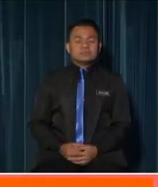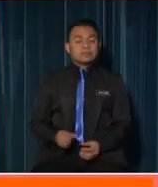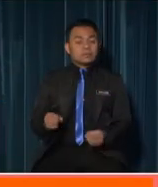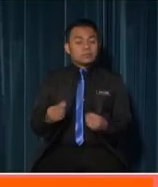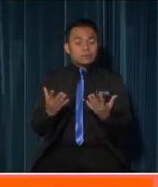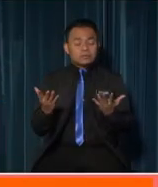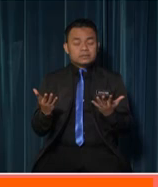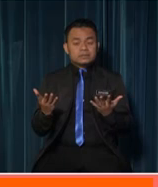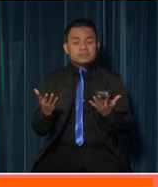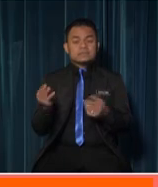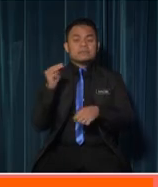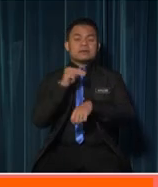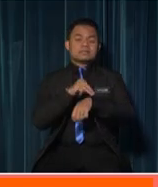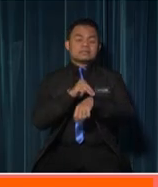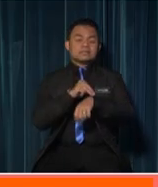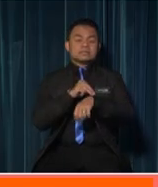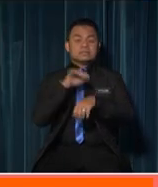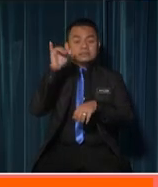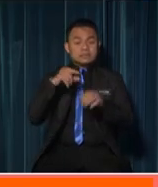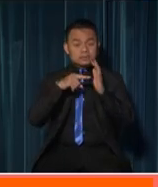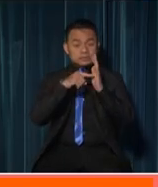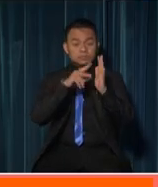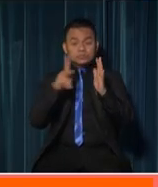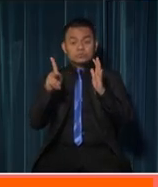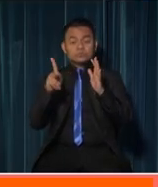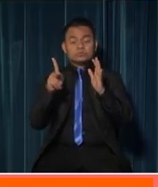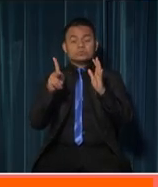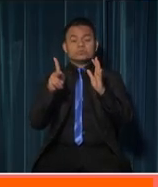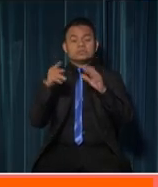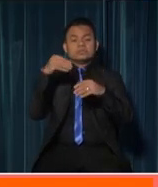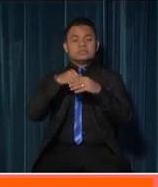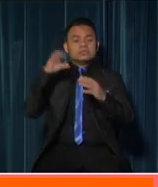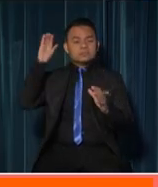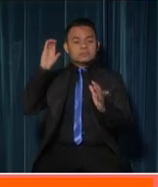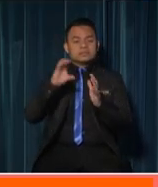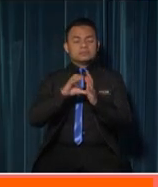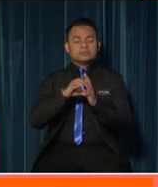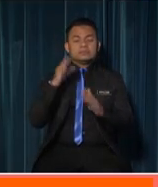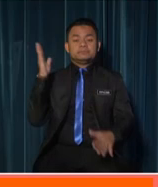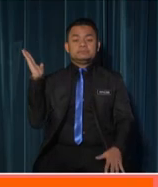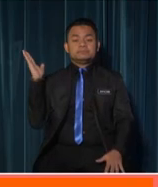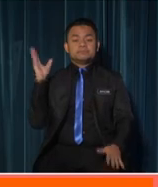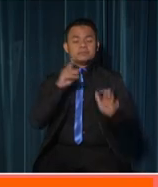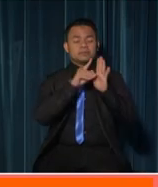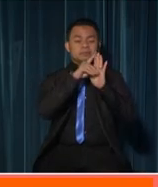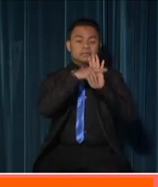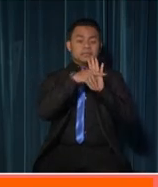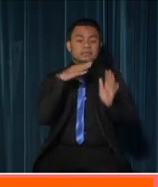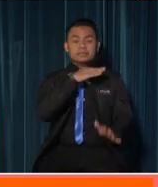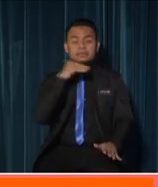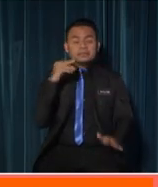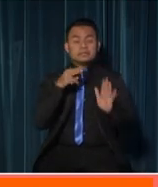What is the time shown in this picture? The minute hand and the hour